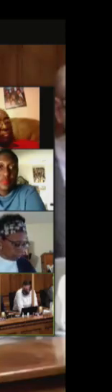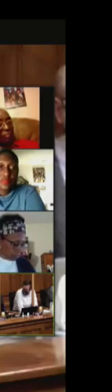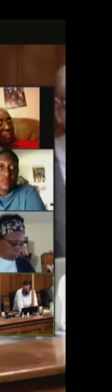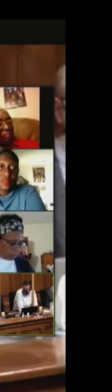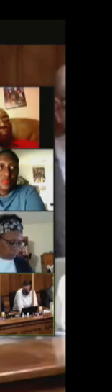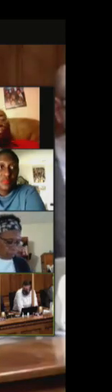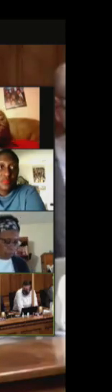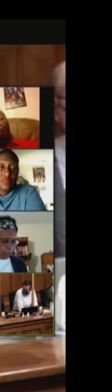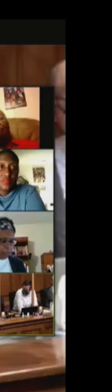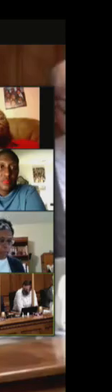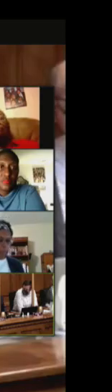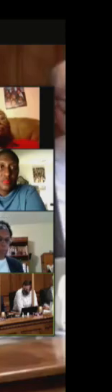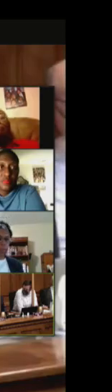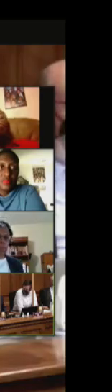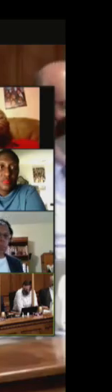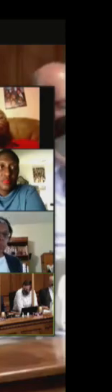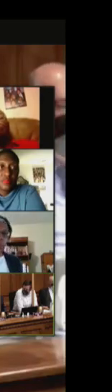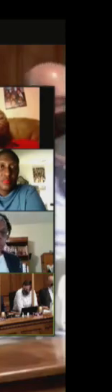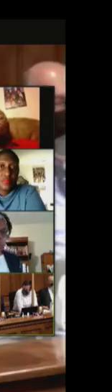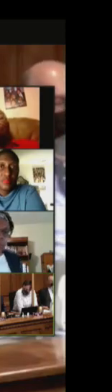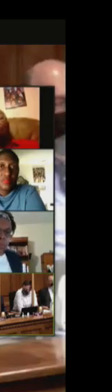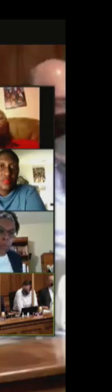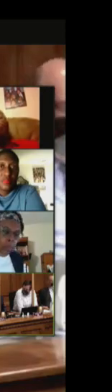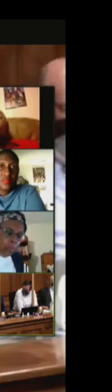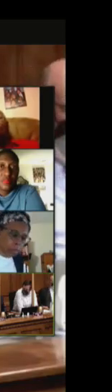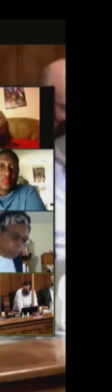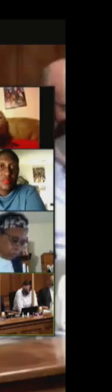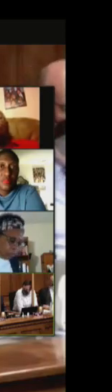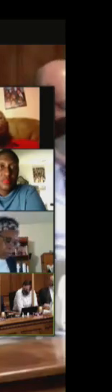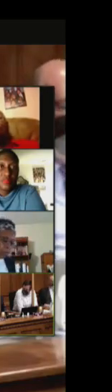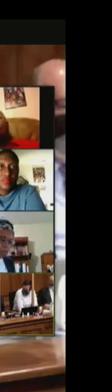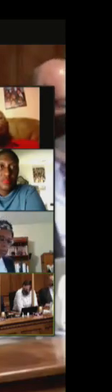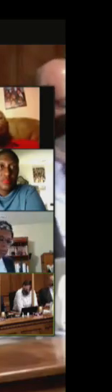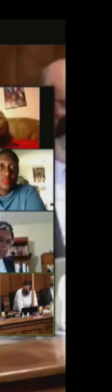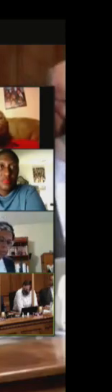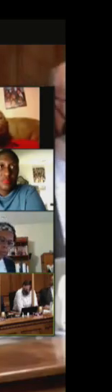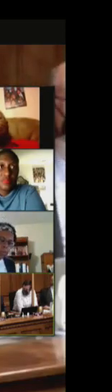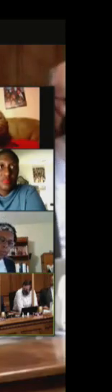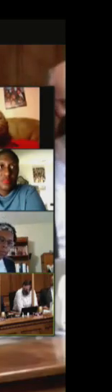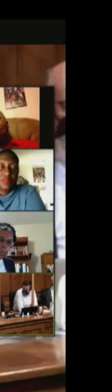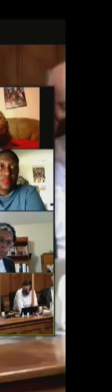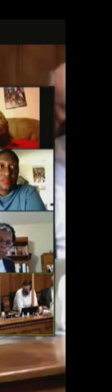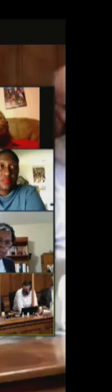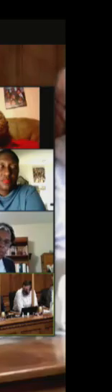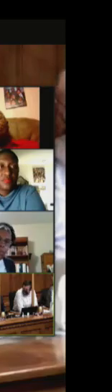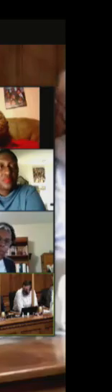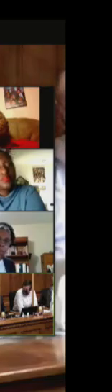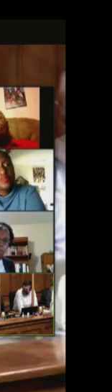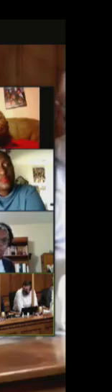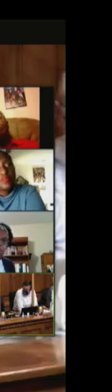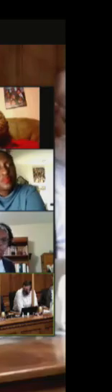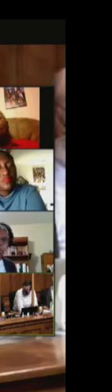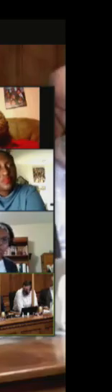was proclaimed by General Edward McCook in Tallahassee, Florida on May 20th,